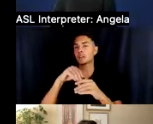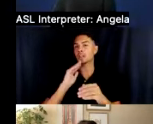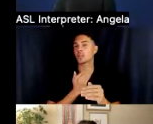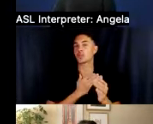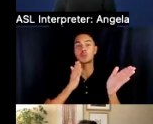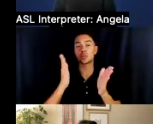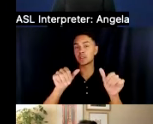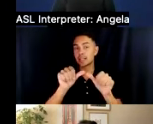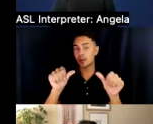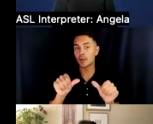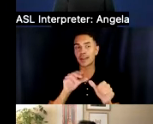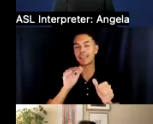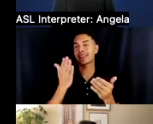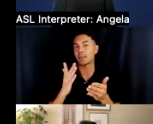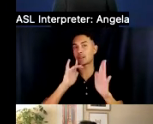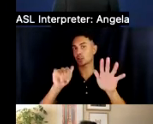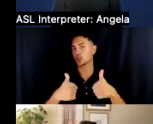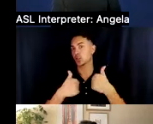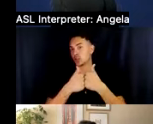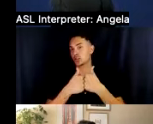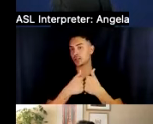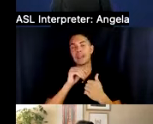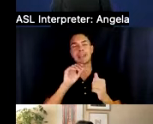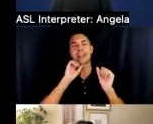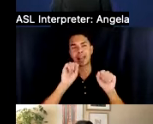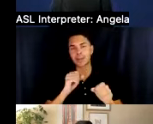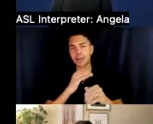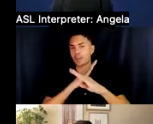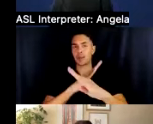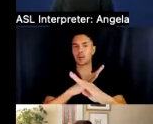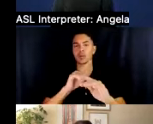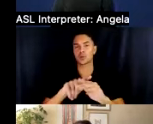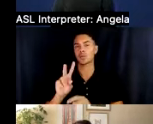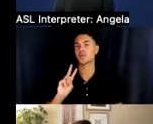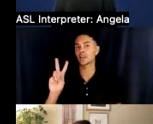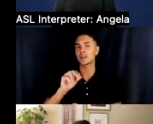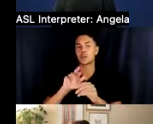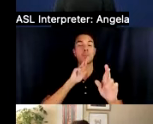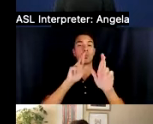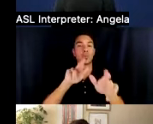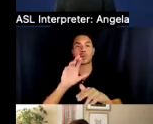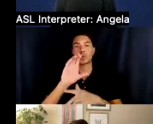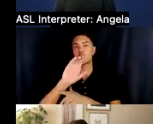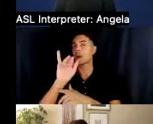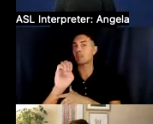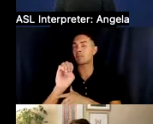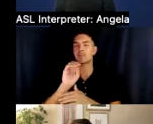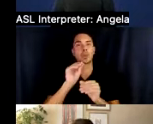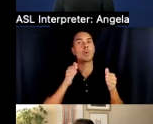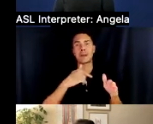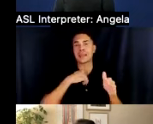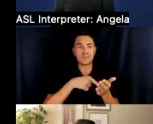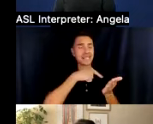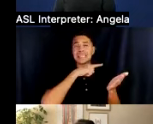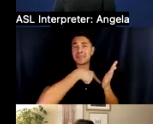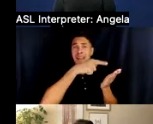area. That can be challenging. So it can be a barrier to a victim in reporting the crime. Hey, there's no way I can pay this medical